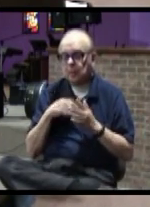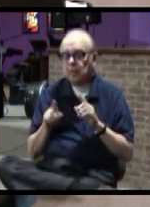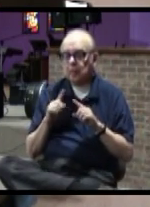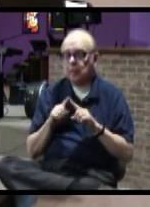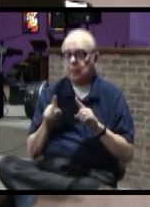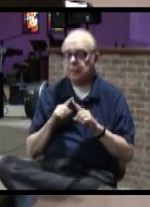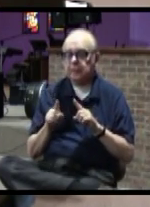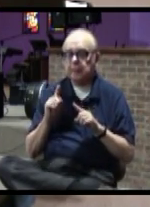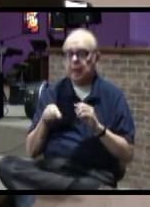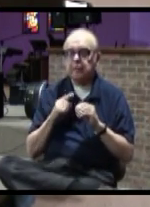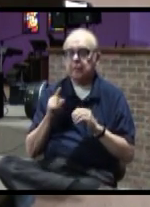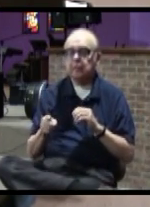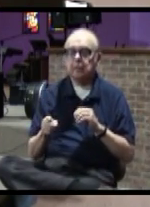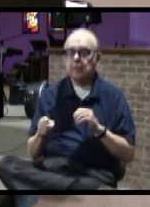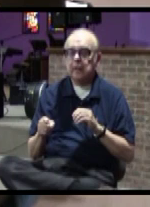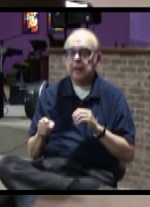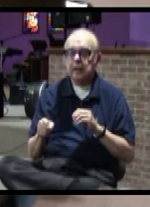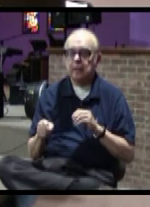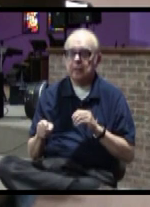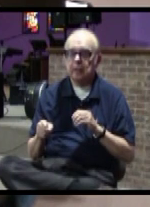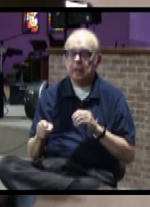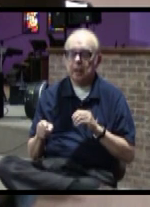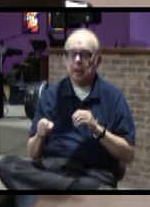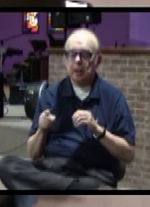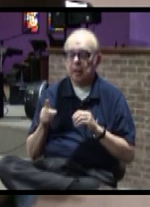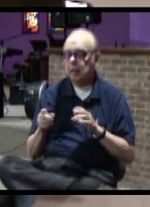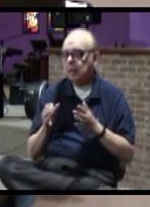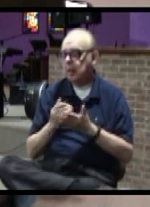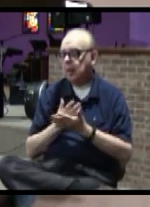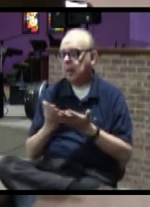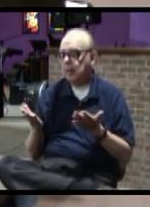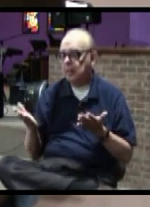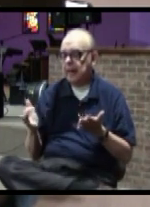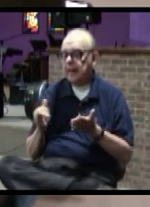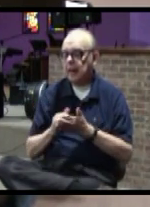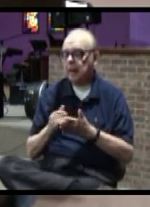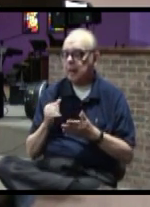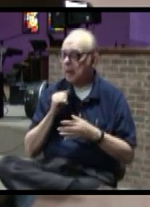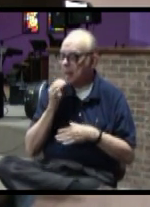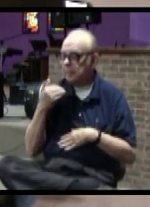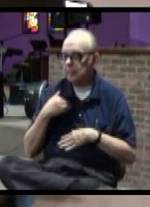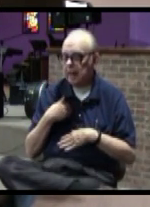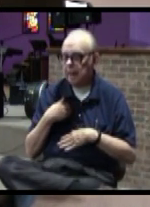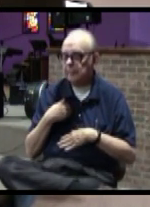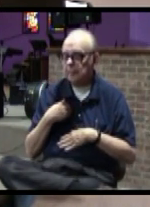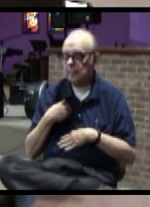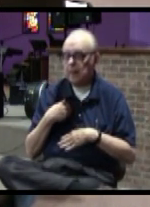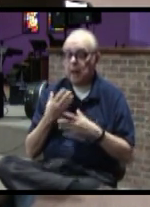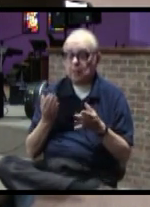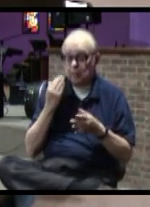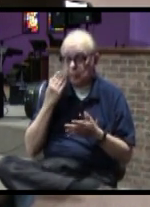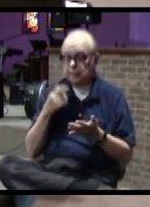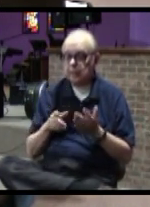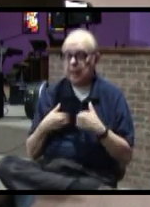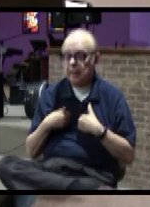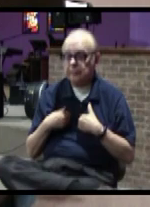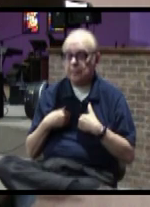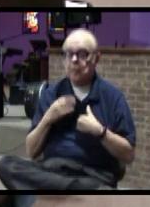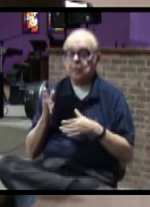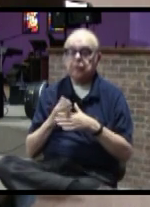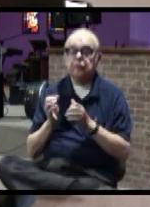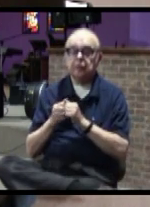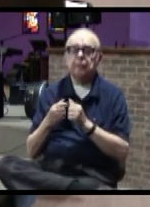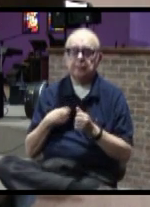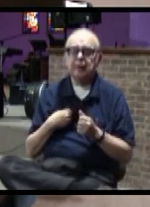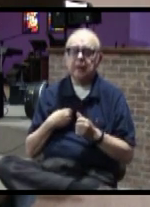to know what is so different about you than what's different about me. You've got something that I don't have, and I need to know what it is that